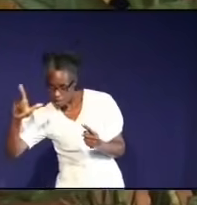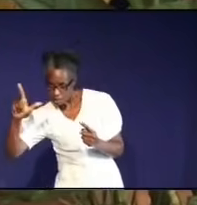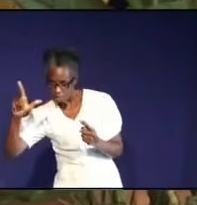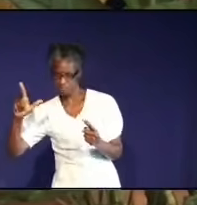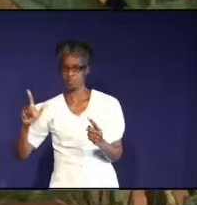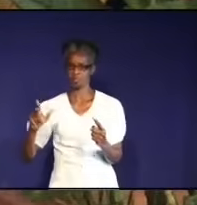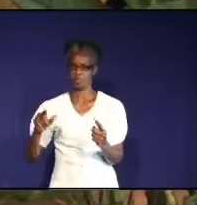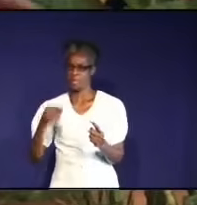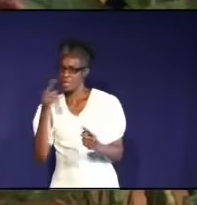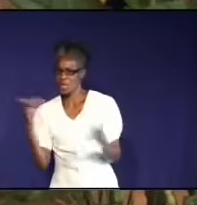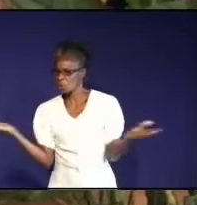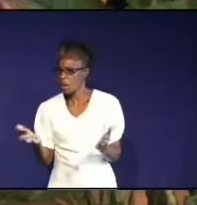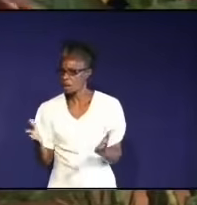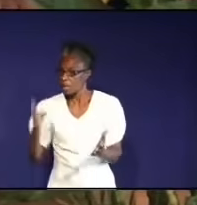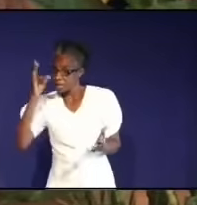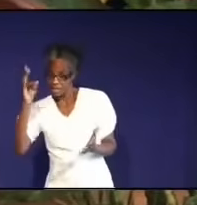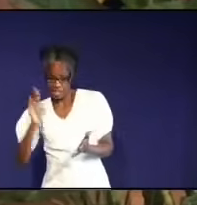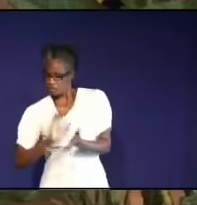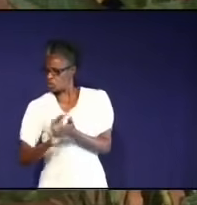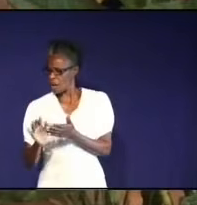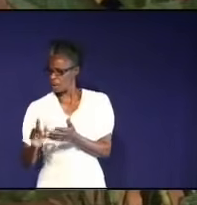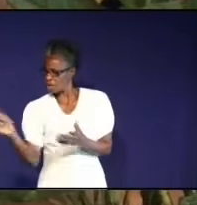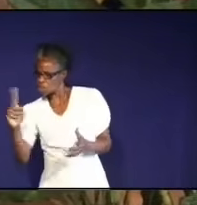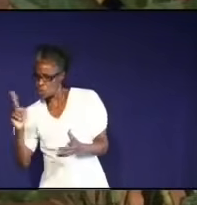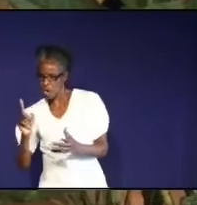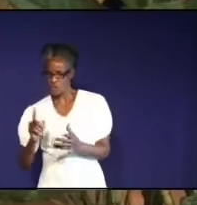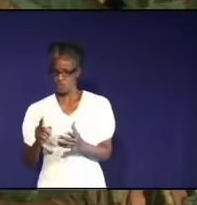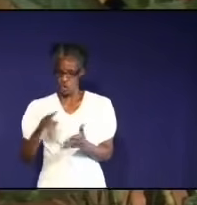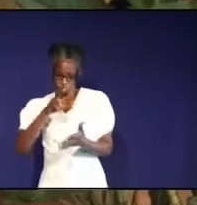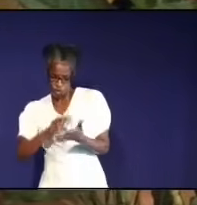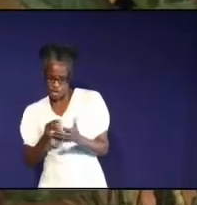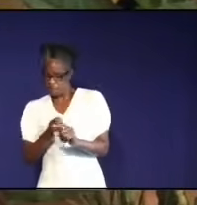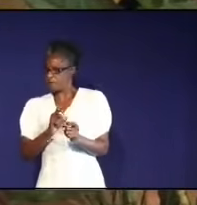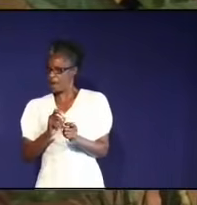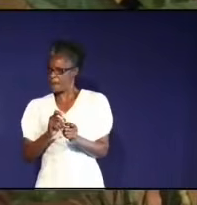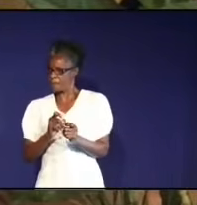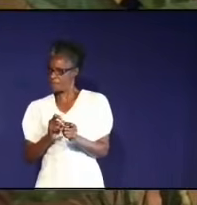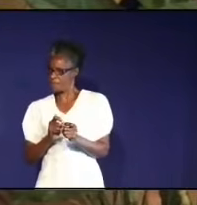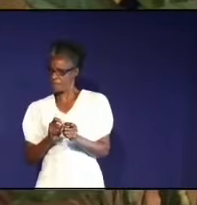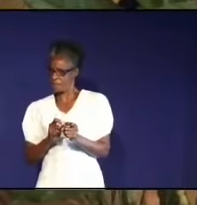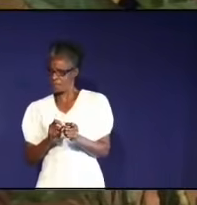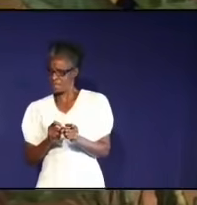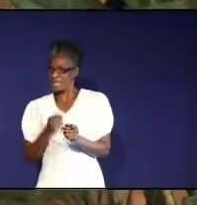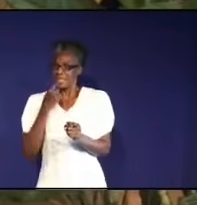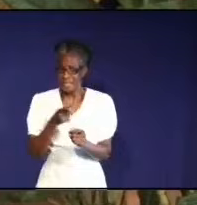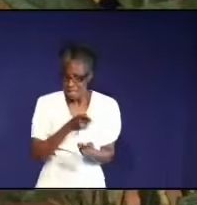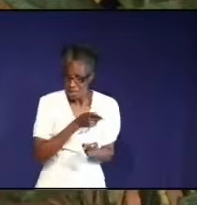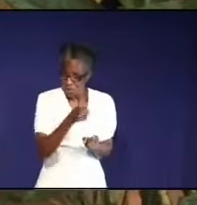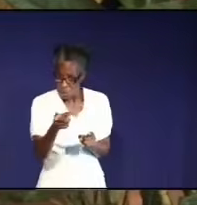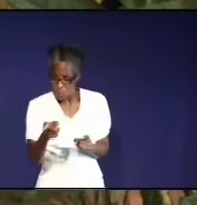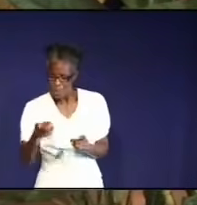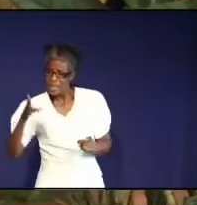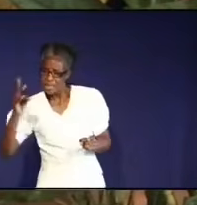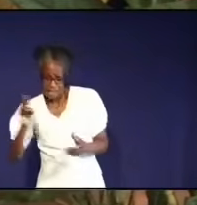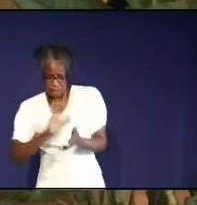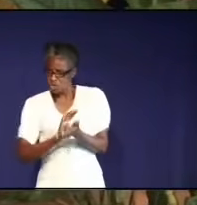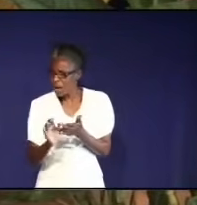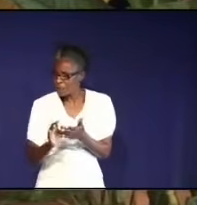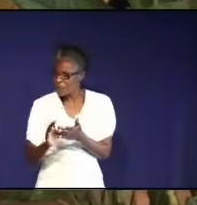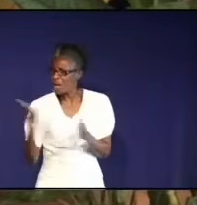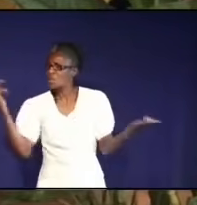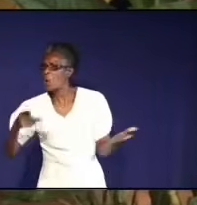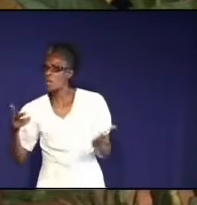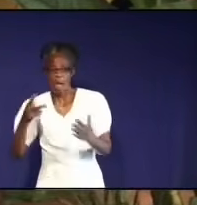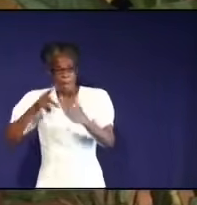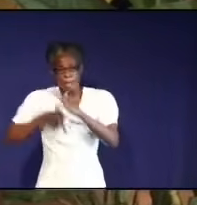I said the seventh chapter is where we're going. Did I not tell you that? I told you that the seventh chapter is a